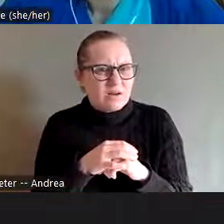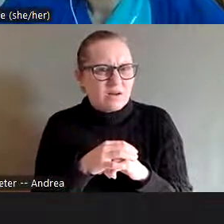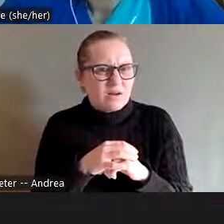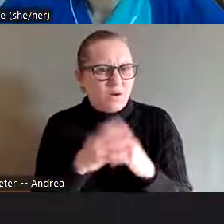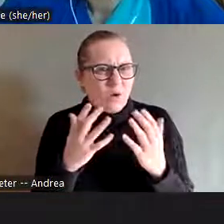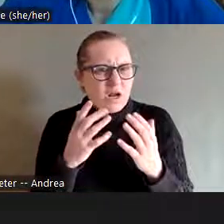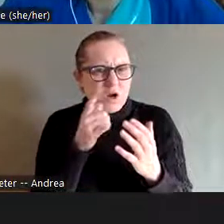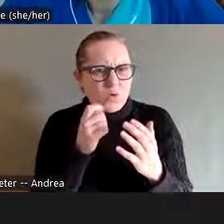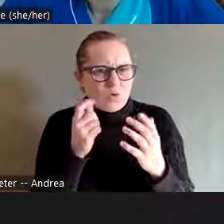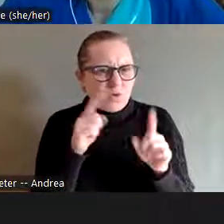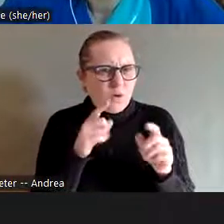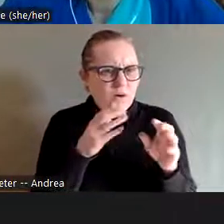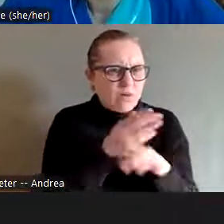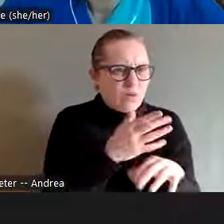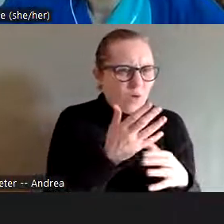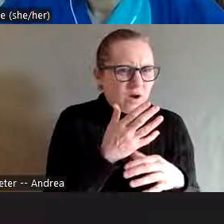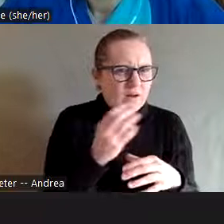who's going through what